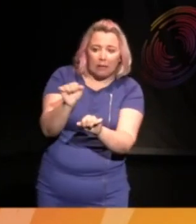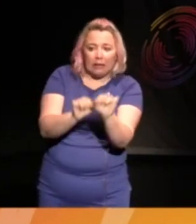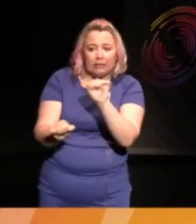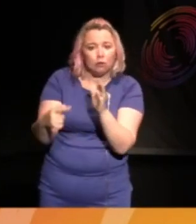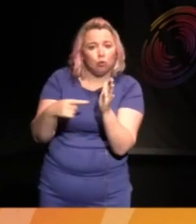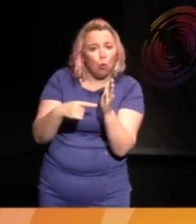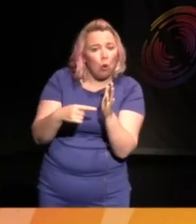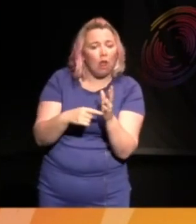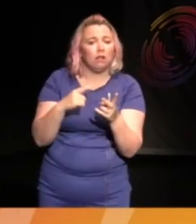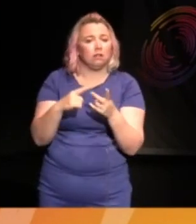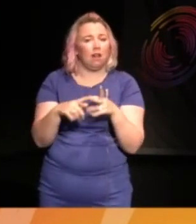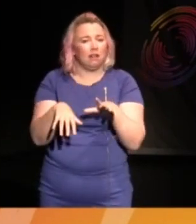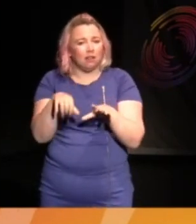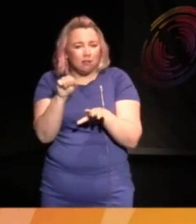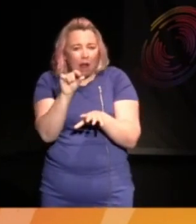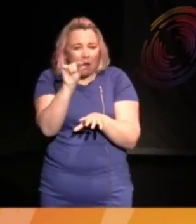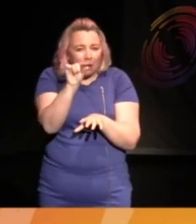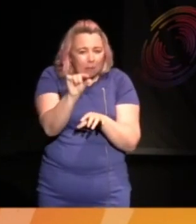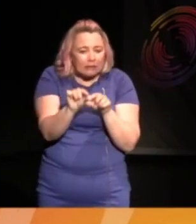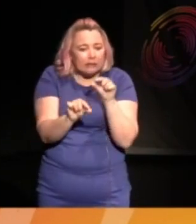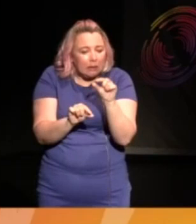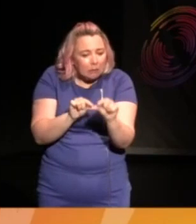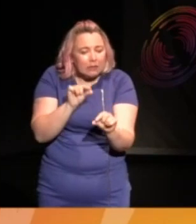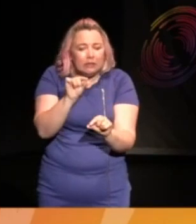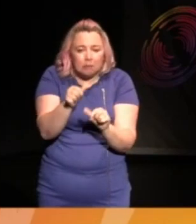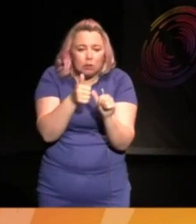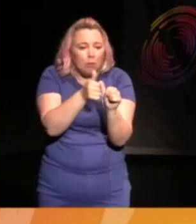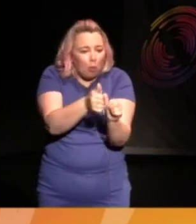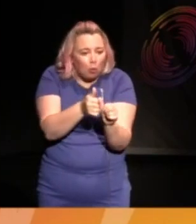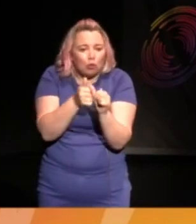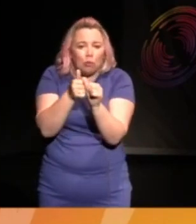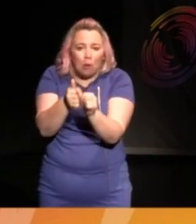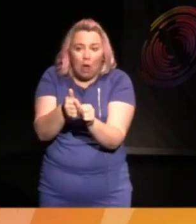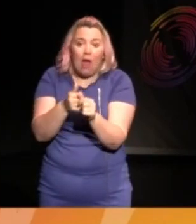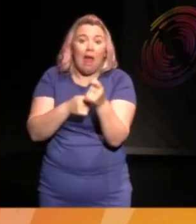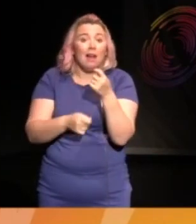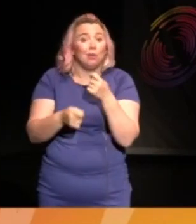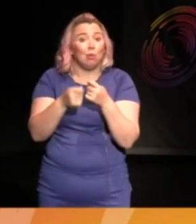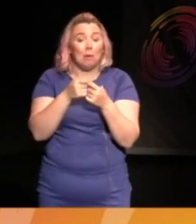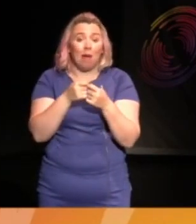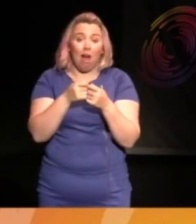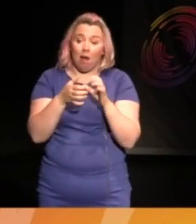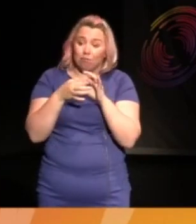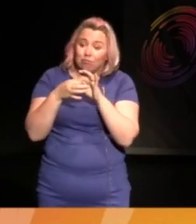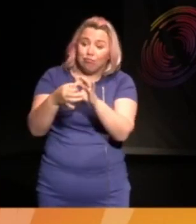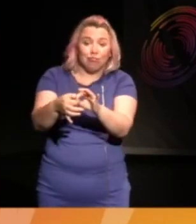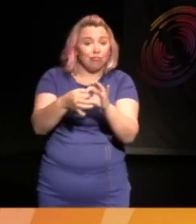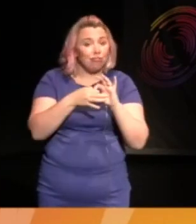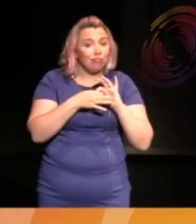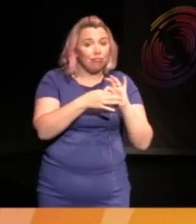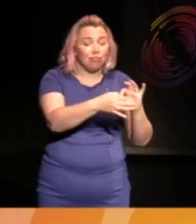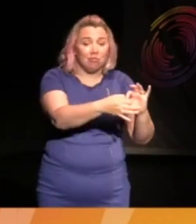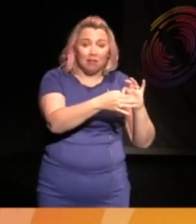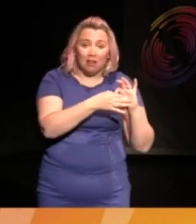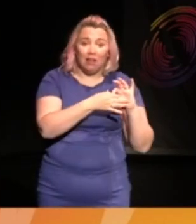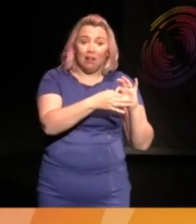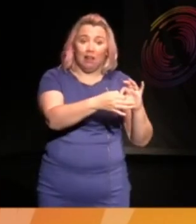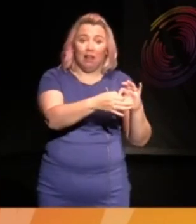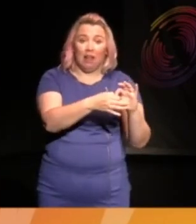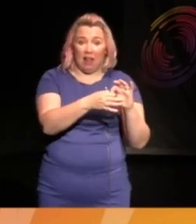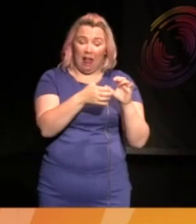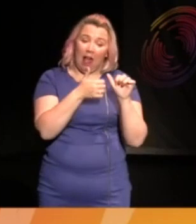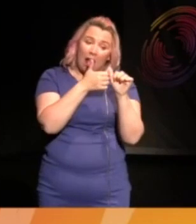and then over time, as the relationships build with the people that you're